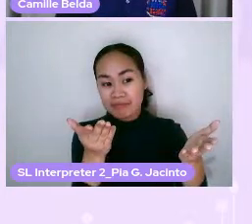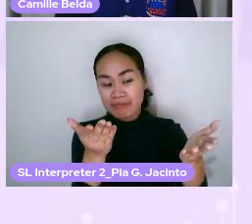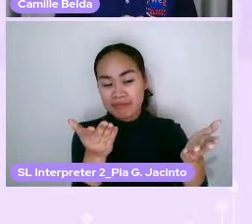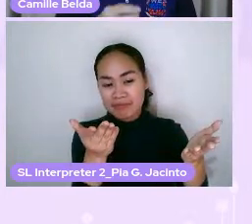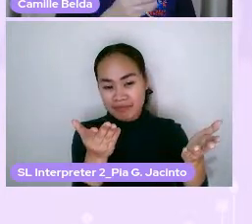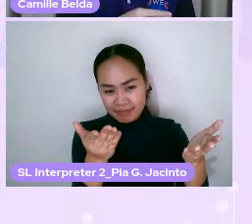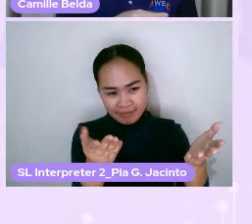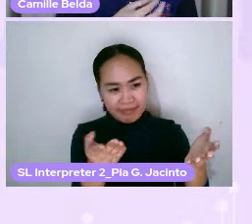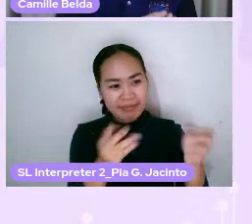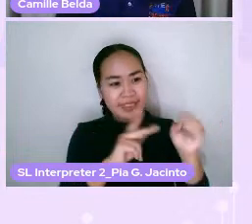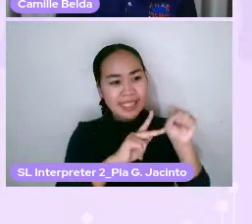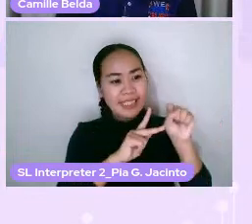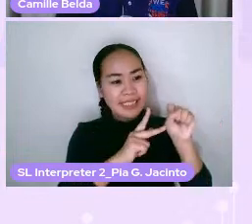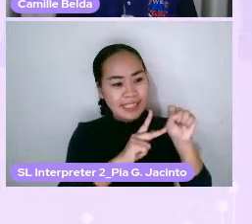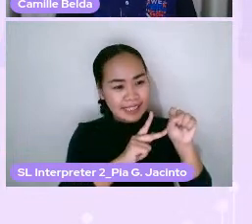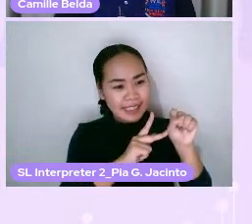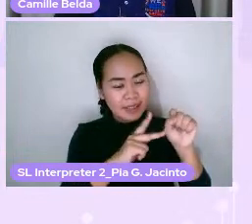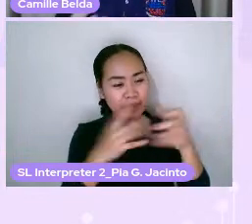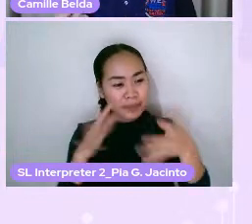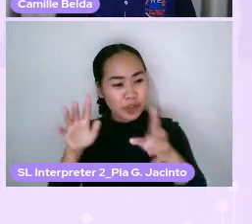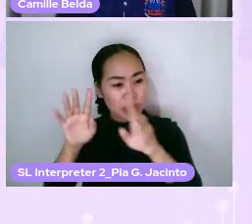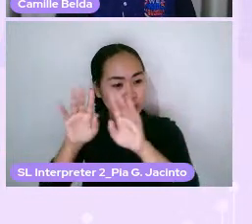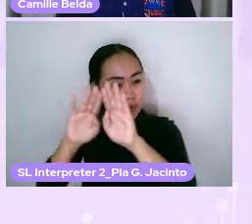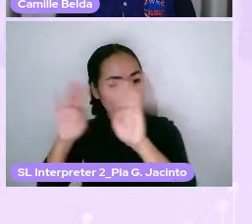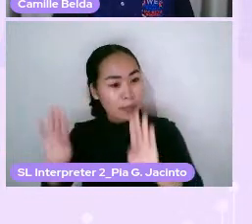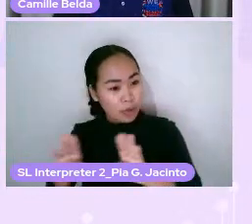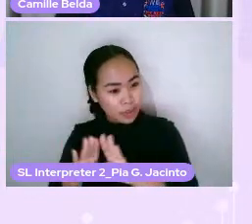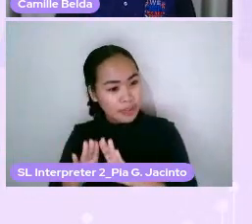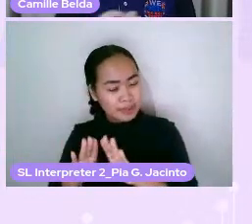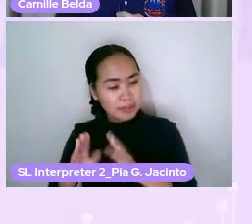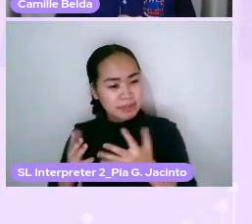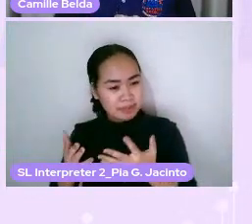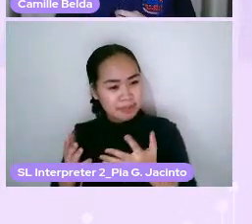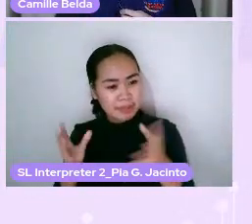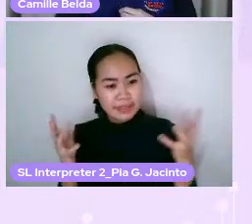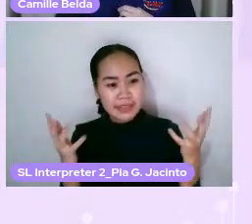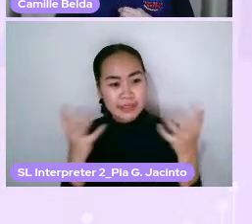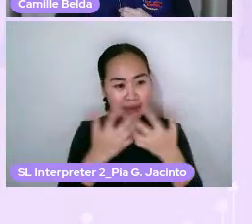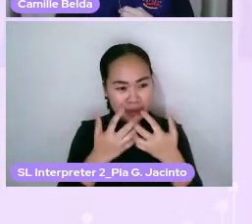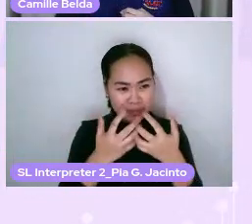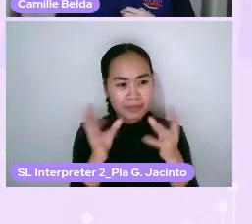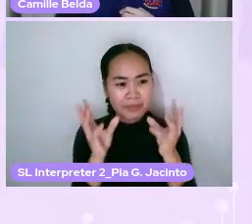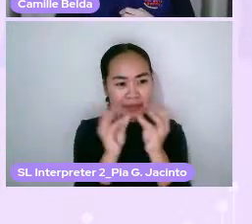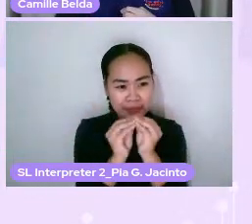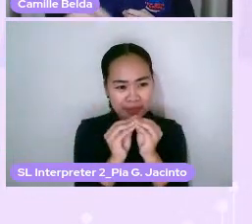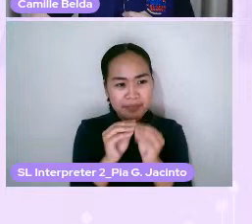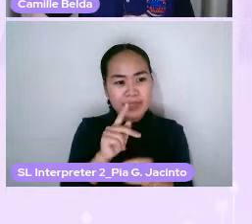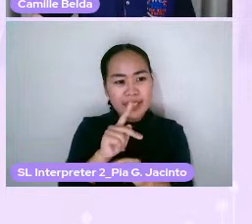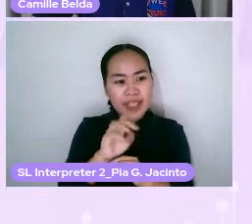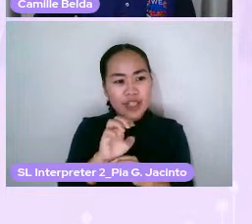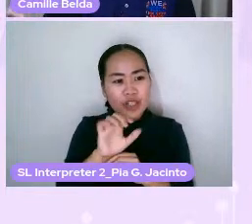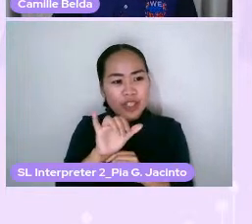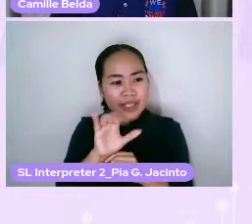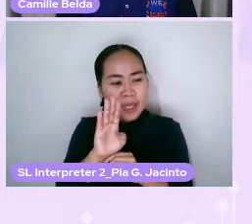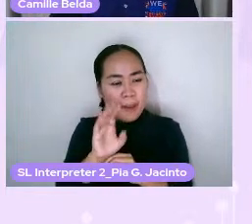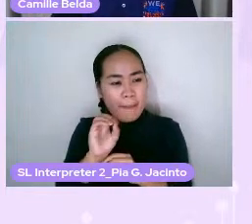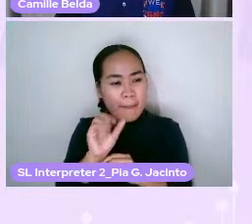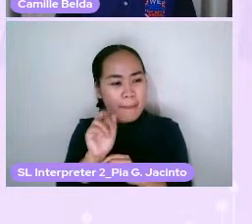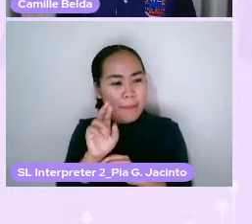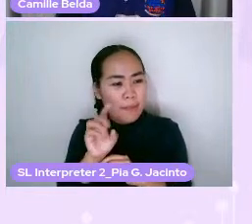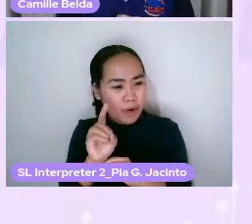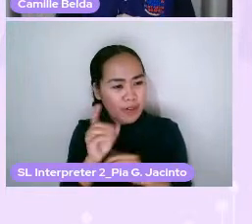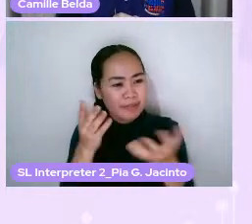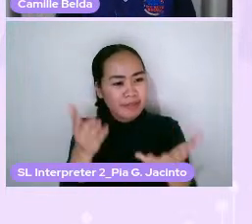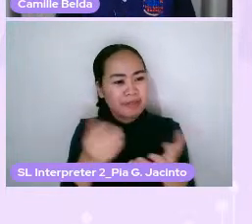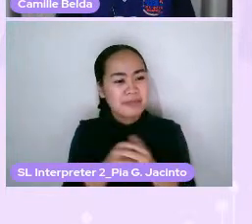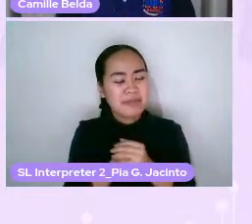keyboard. Dahil may susi, key, and then bulletin board, keyboard. Okay. Crack the code item